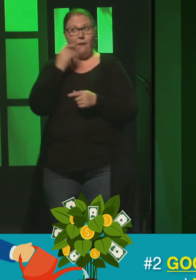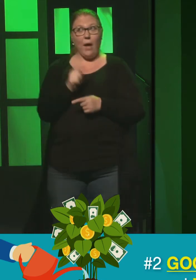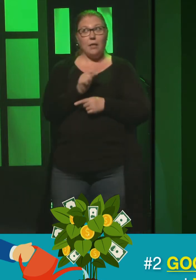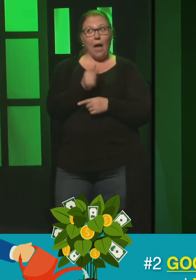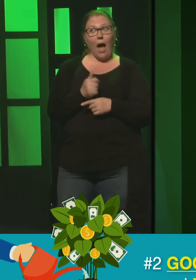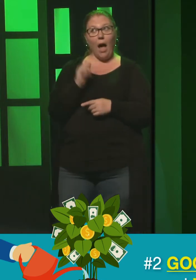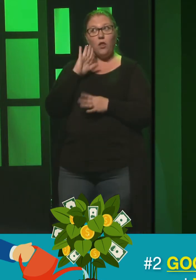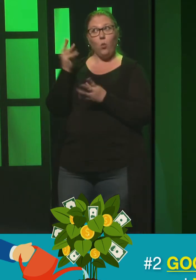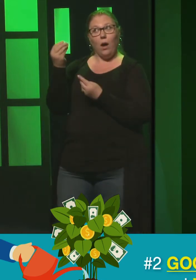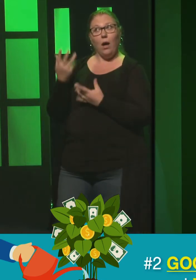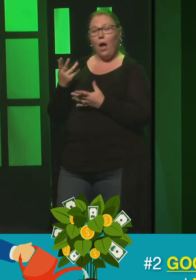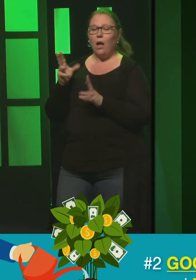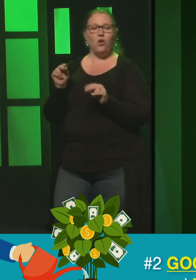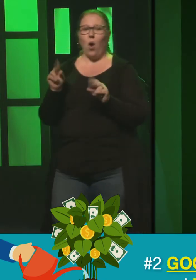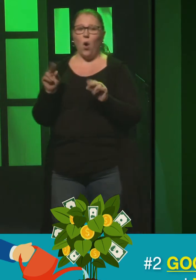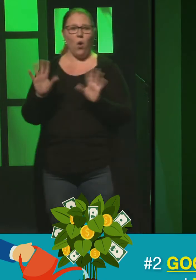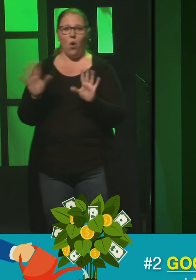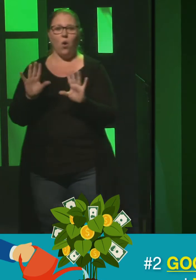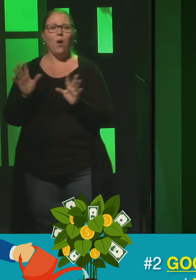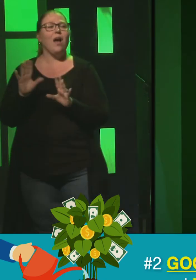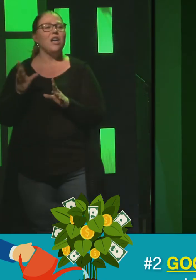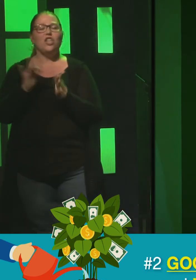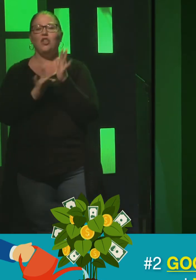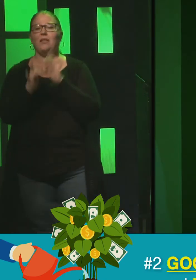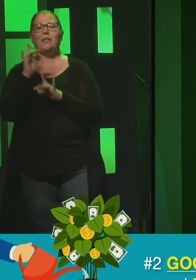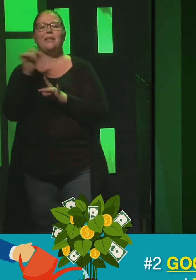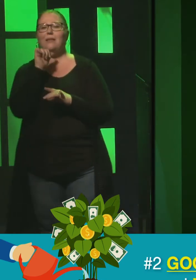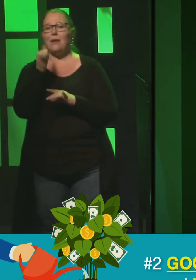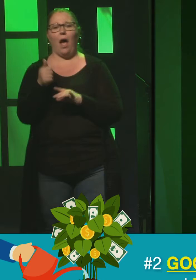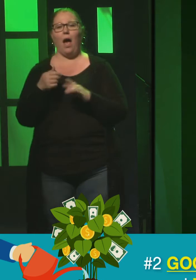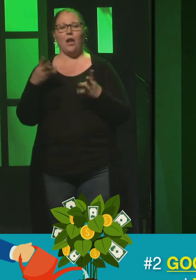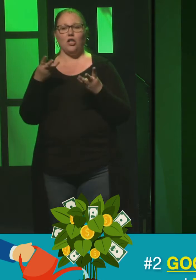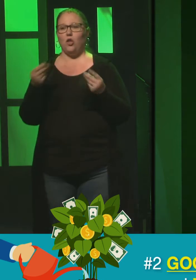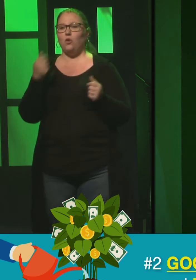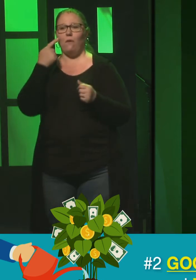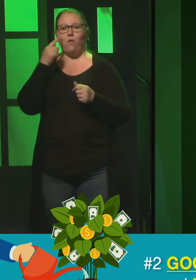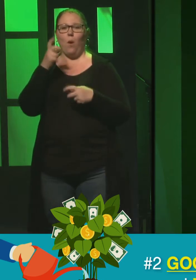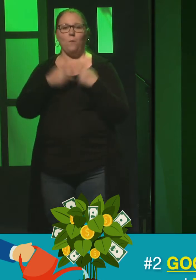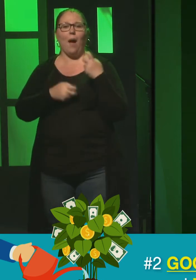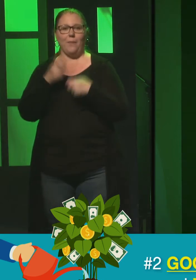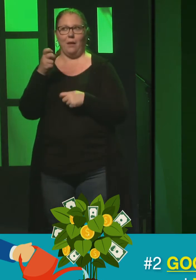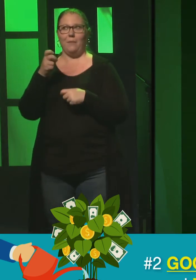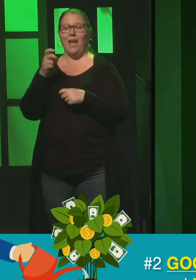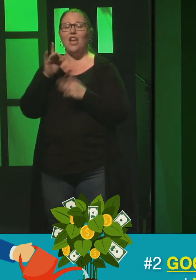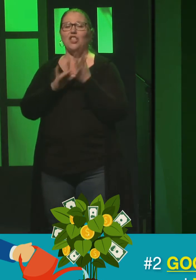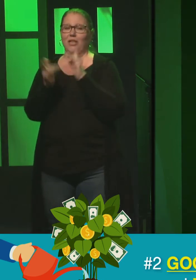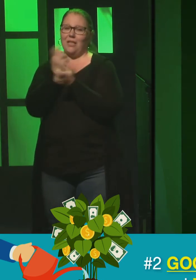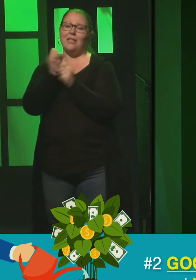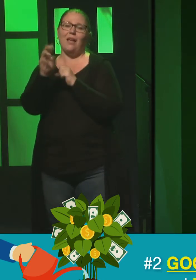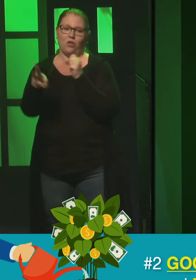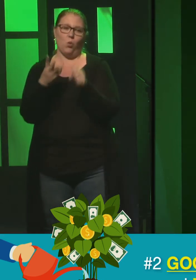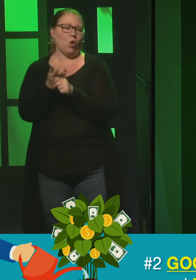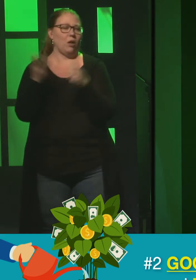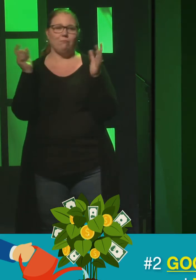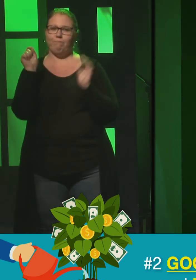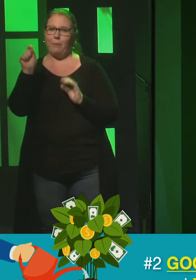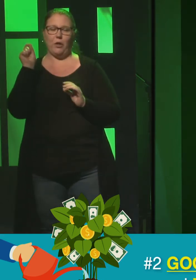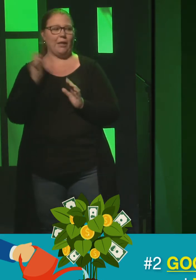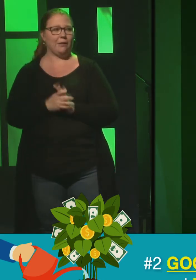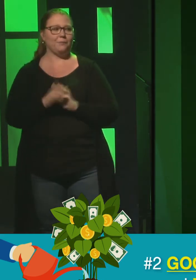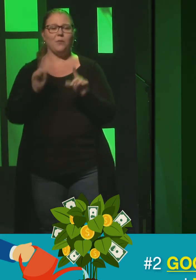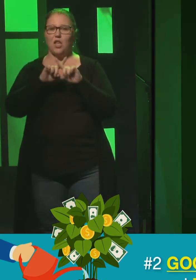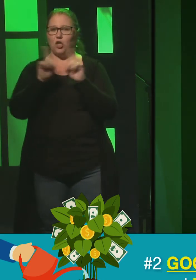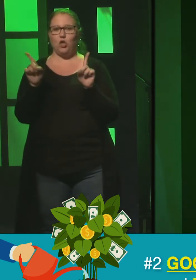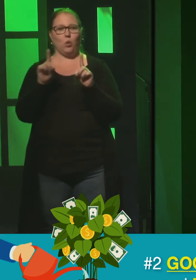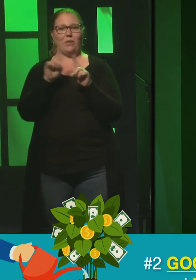work. It's not a solution to a problem. I've always said this. Jesus is not a solution to a problem. He's the Savior of the world. Those are two very